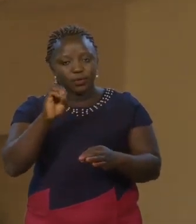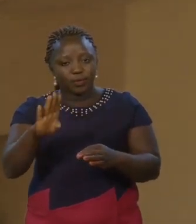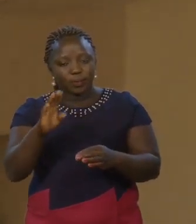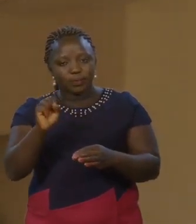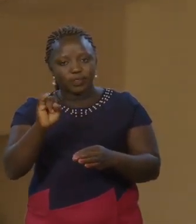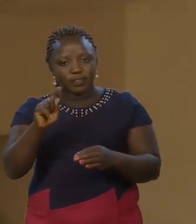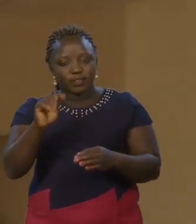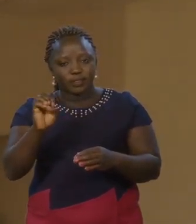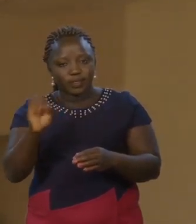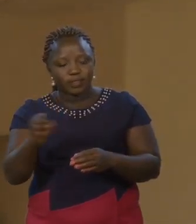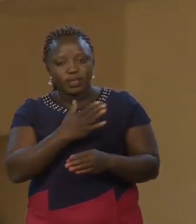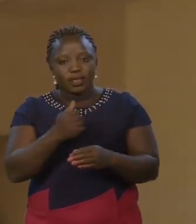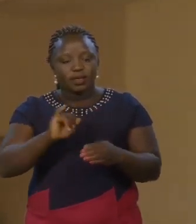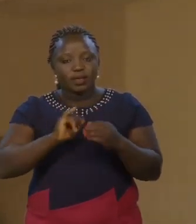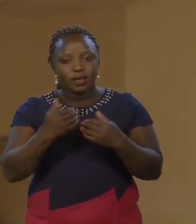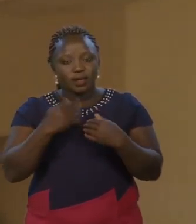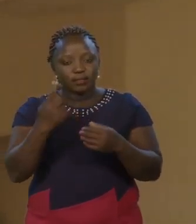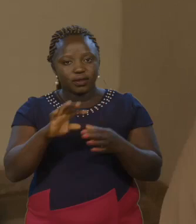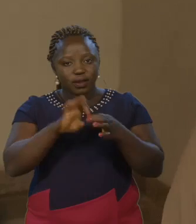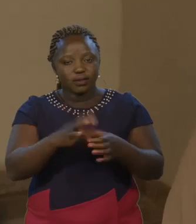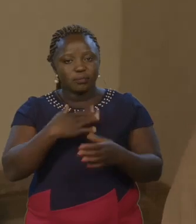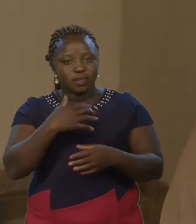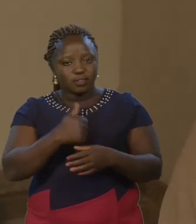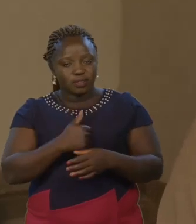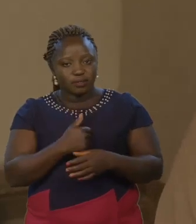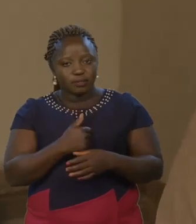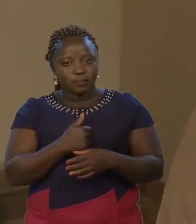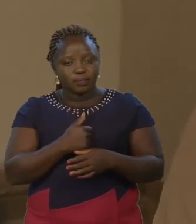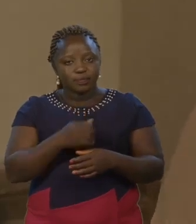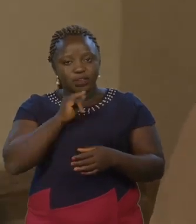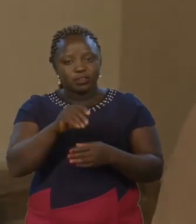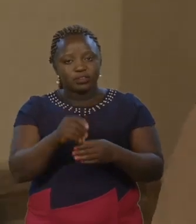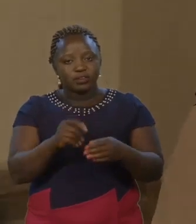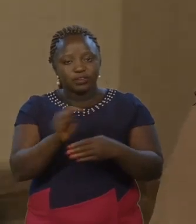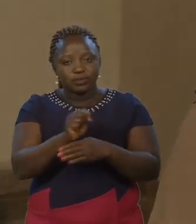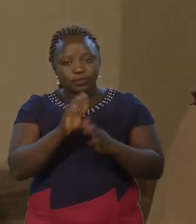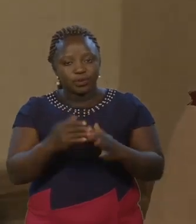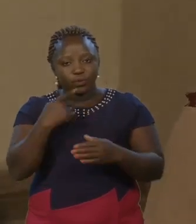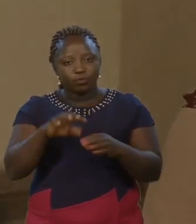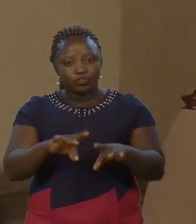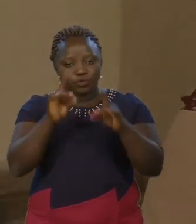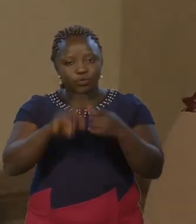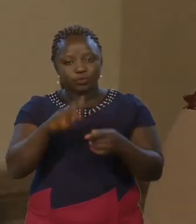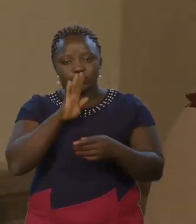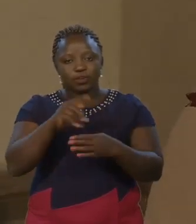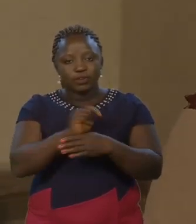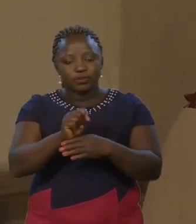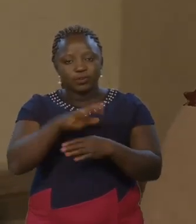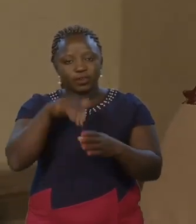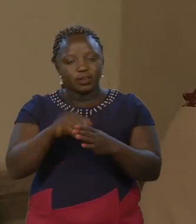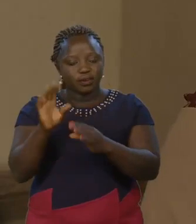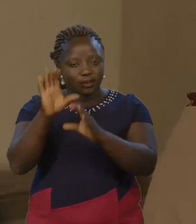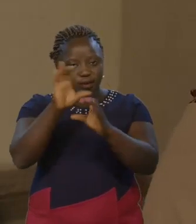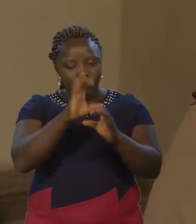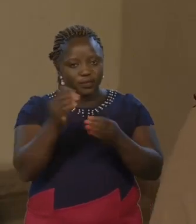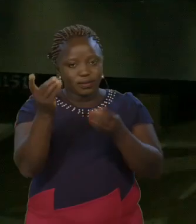I host my own. I even have the link right now. Saudatu Aminu is a tailor who chose to get trained in graphic